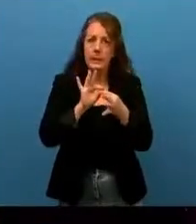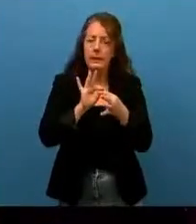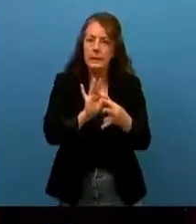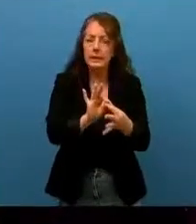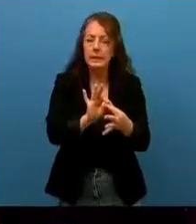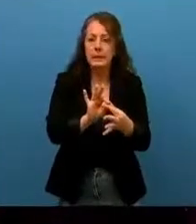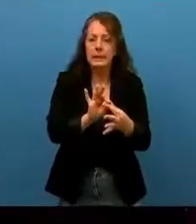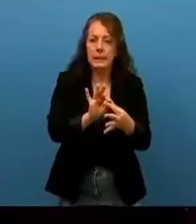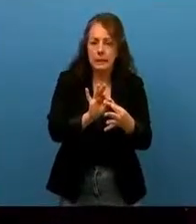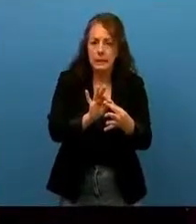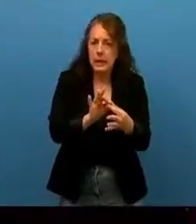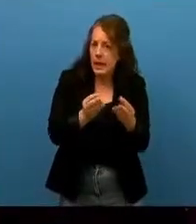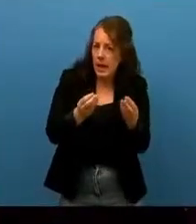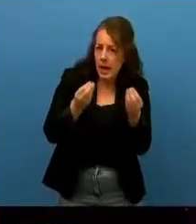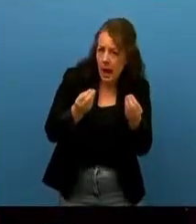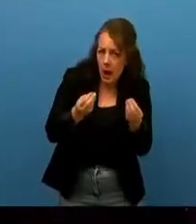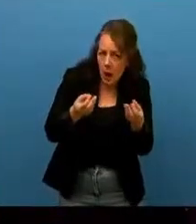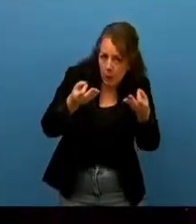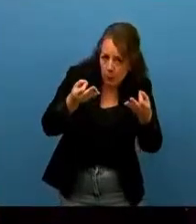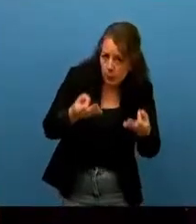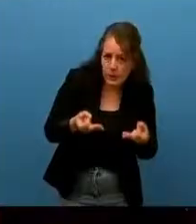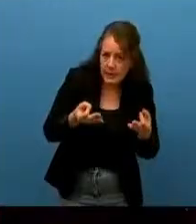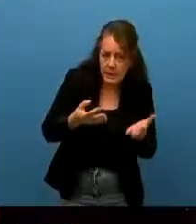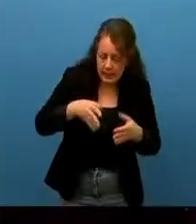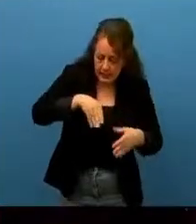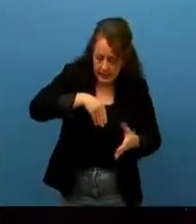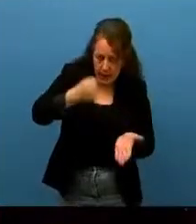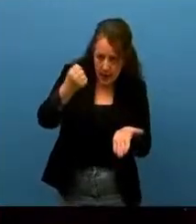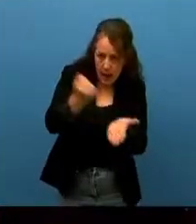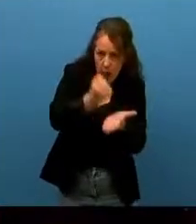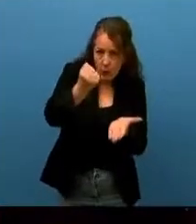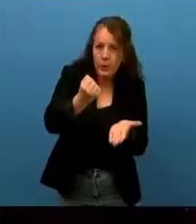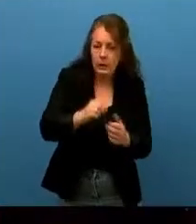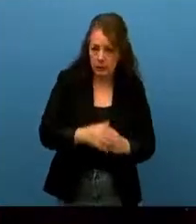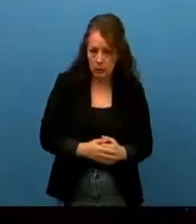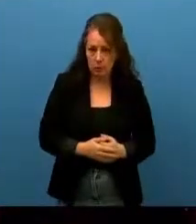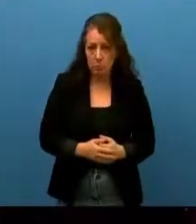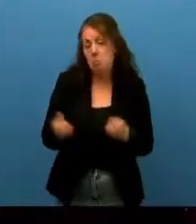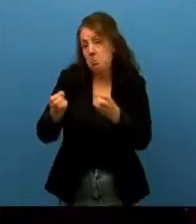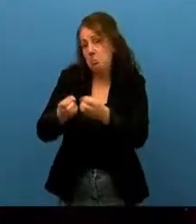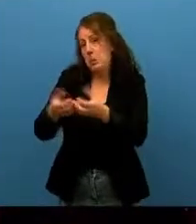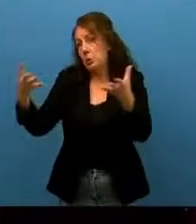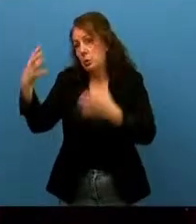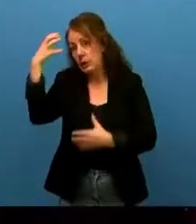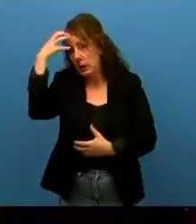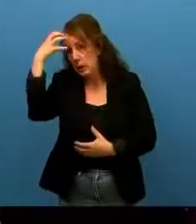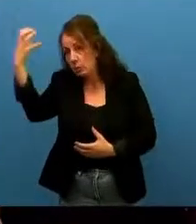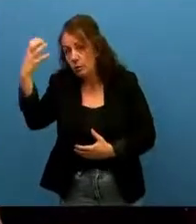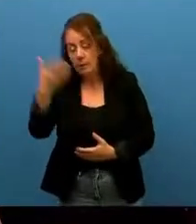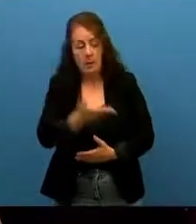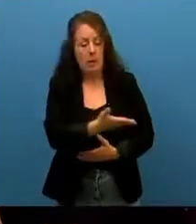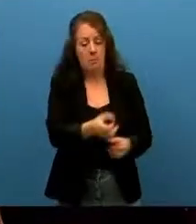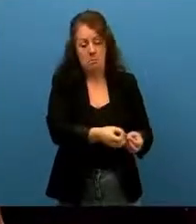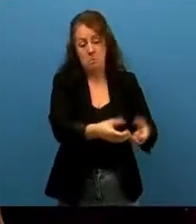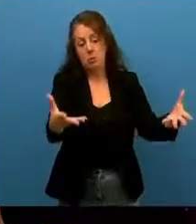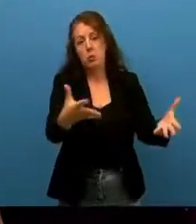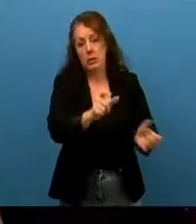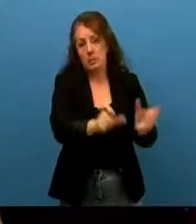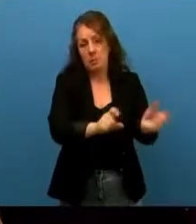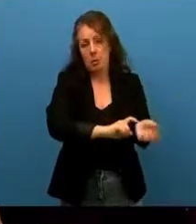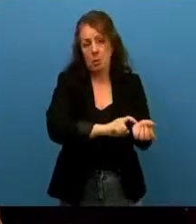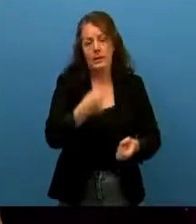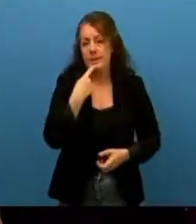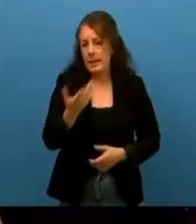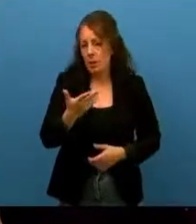The consensus from the majority of states present and Indigenous participants was that it is necessary for the HRC to establish a